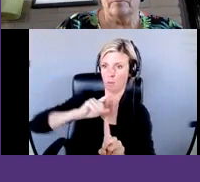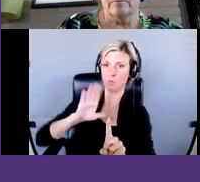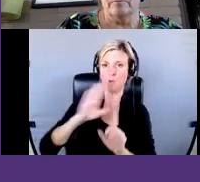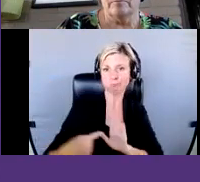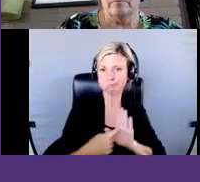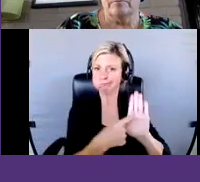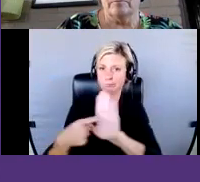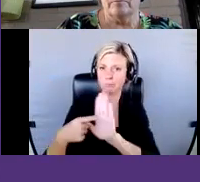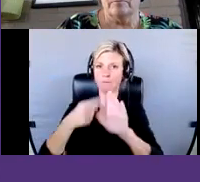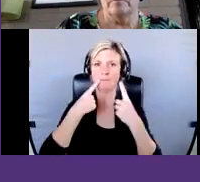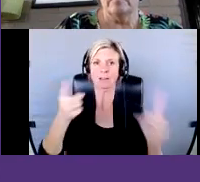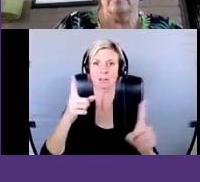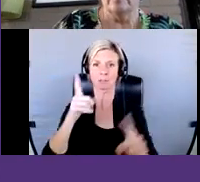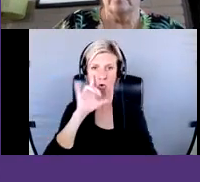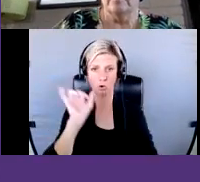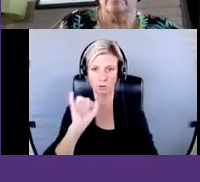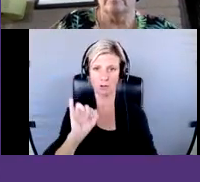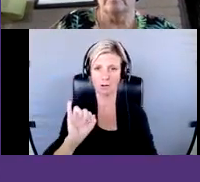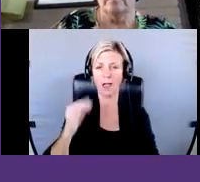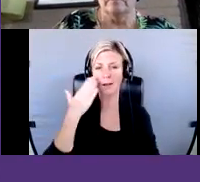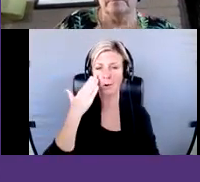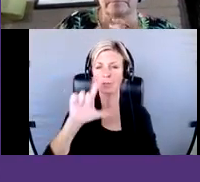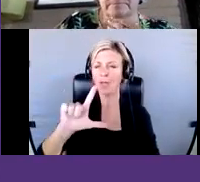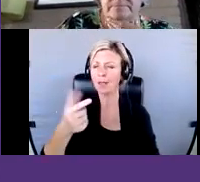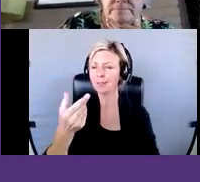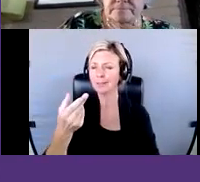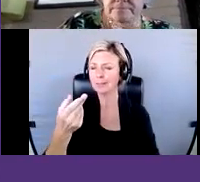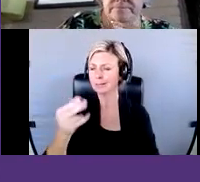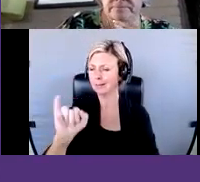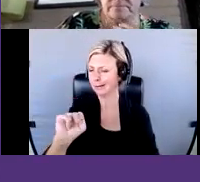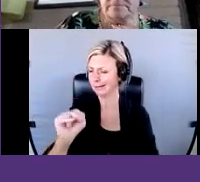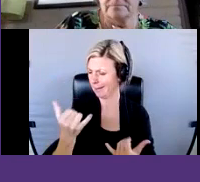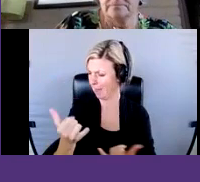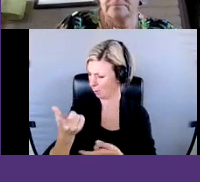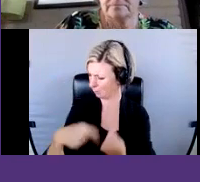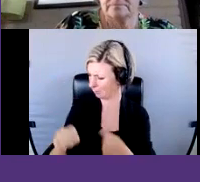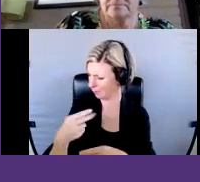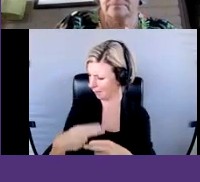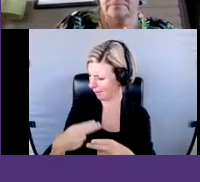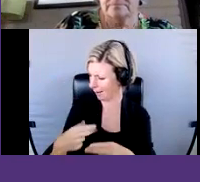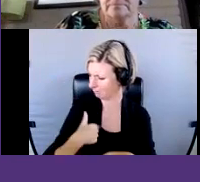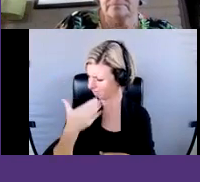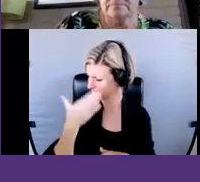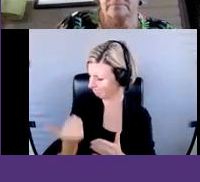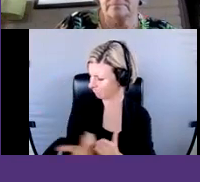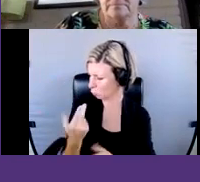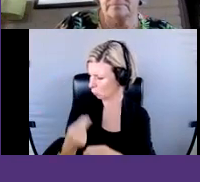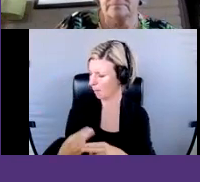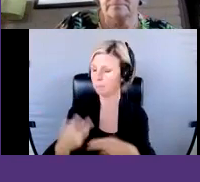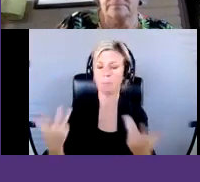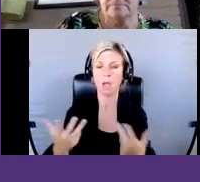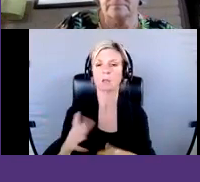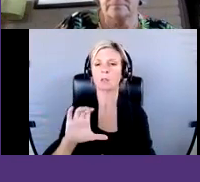Ottawa Champlain LIN, now I know the LIN has changed to something else. I don't know the name now. They have a